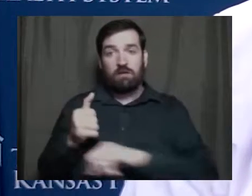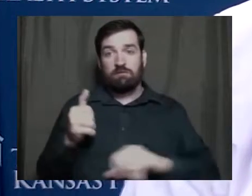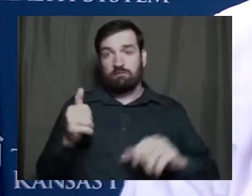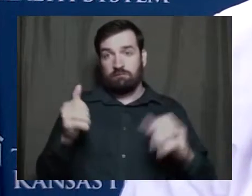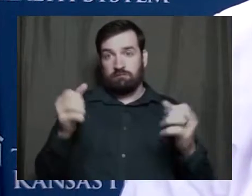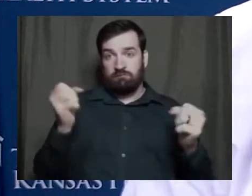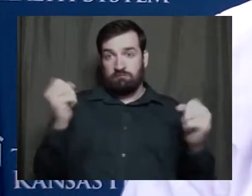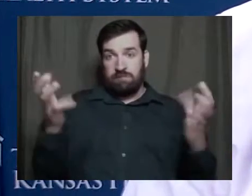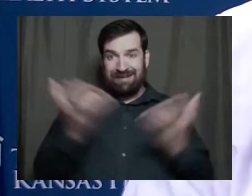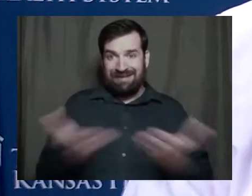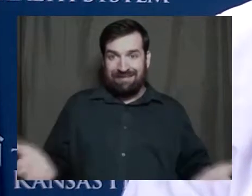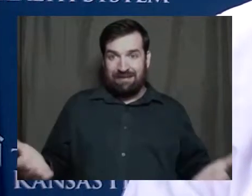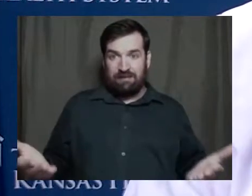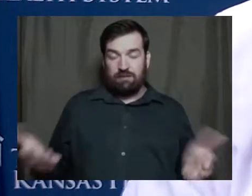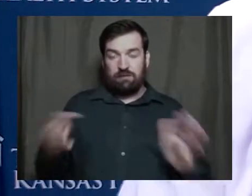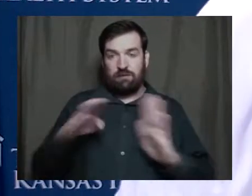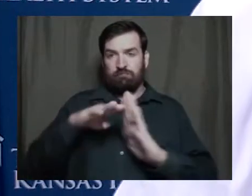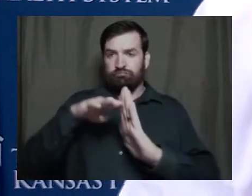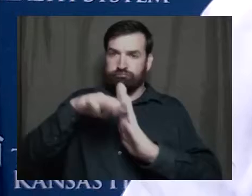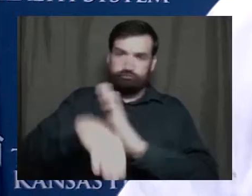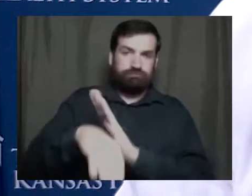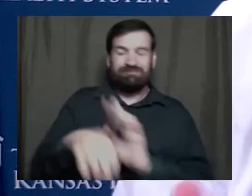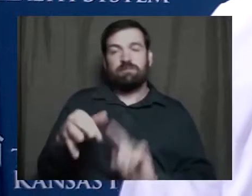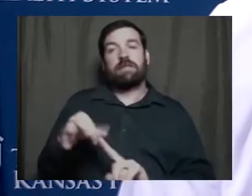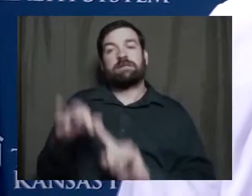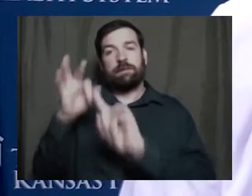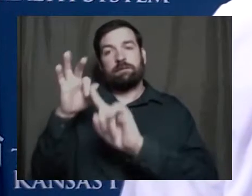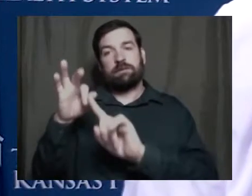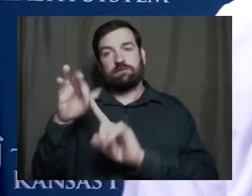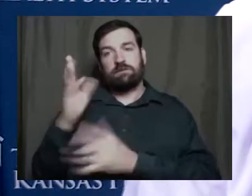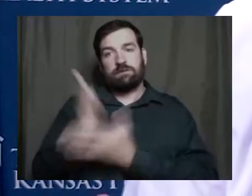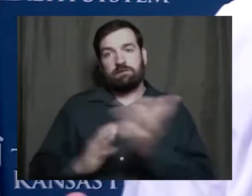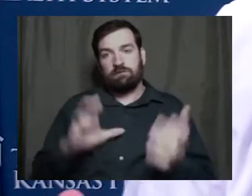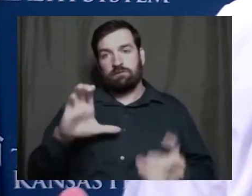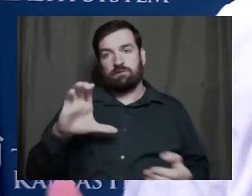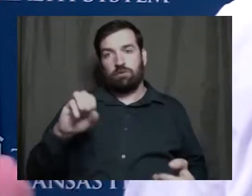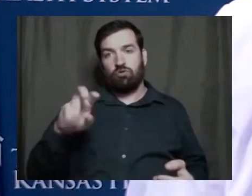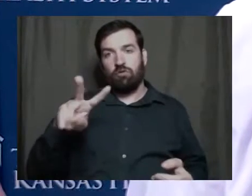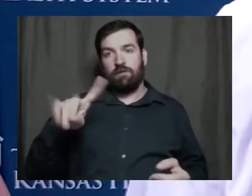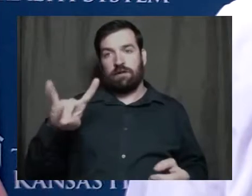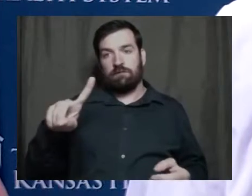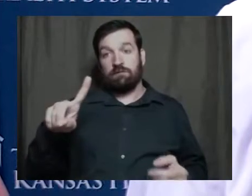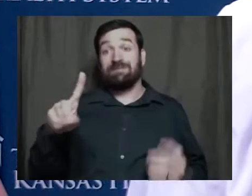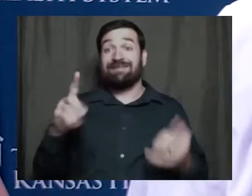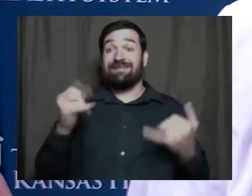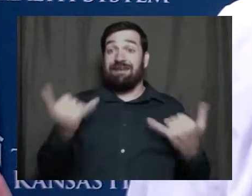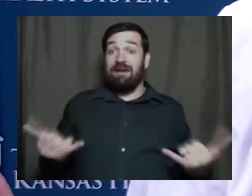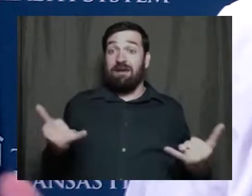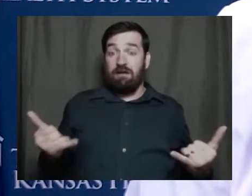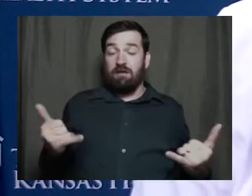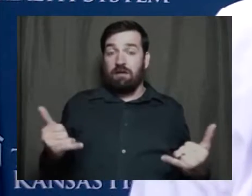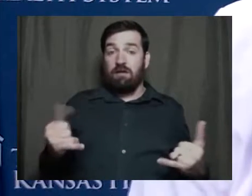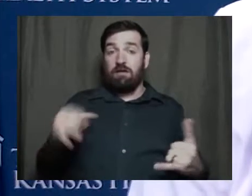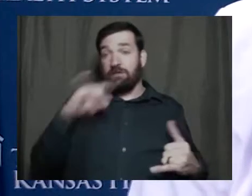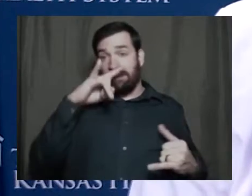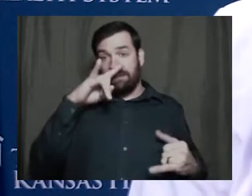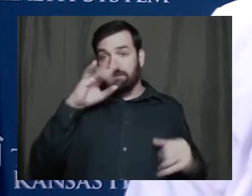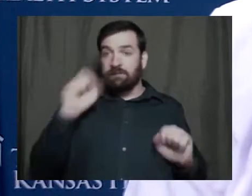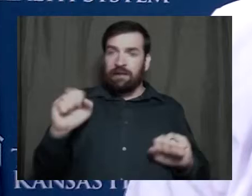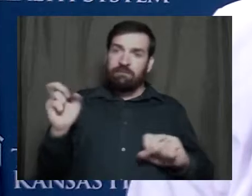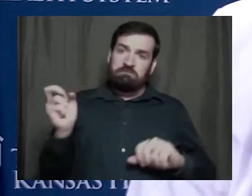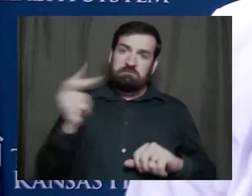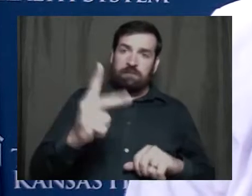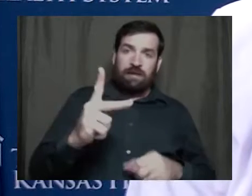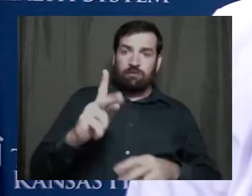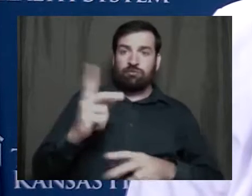to kind of curb other than some COVID things. Well, now that, kids can go to a daycare, and we were